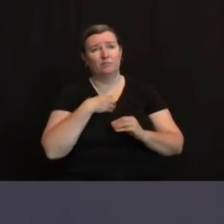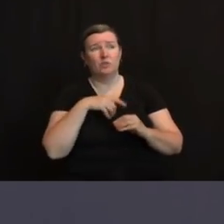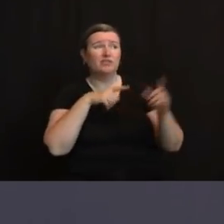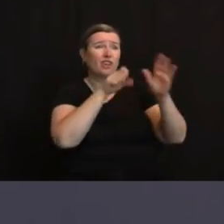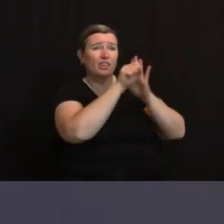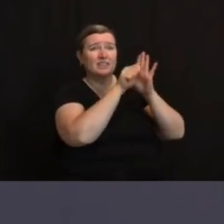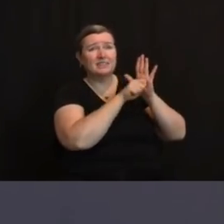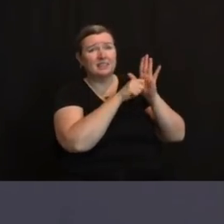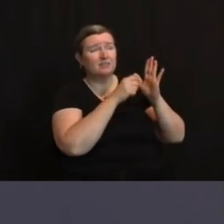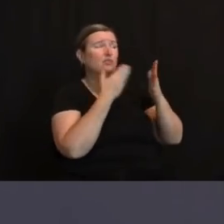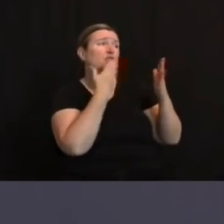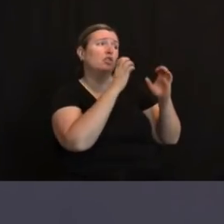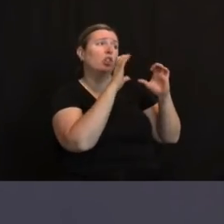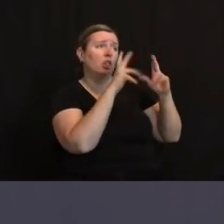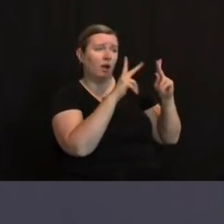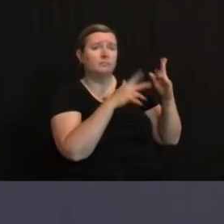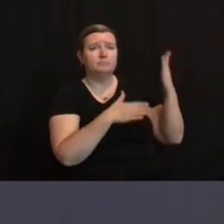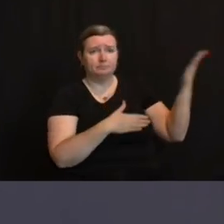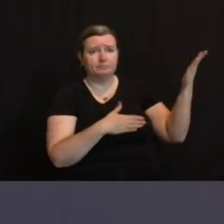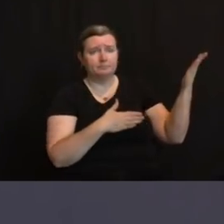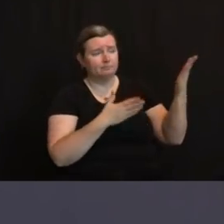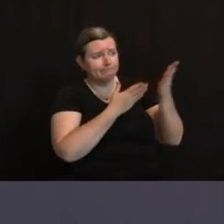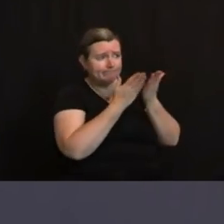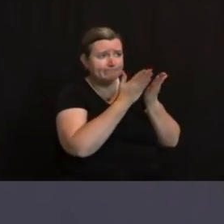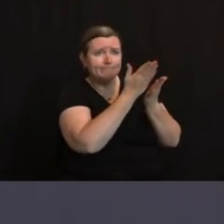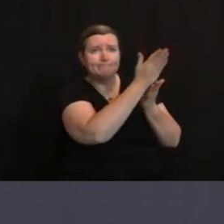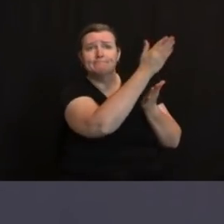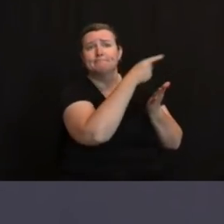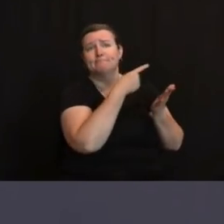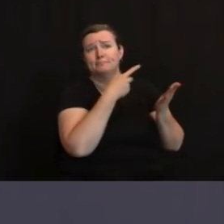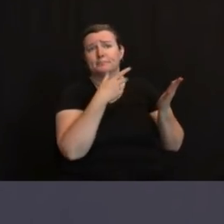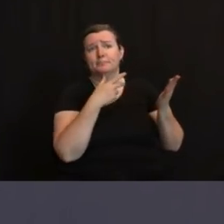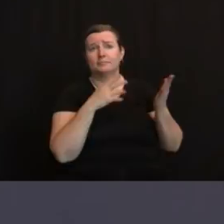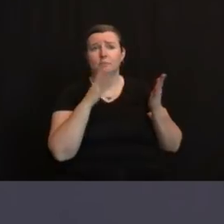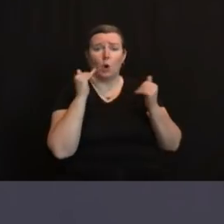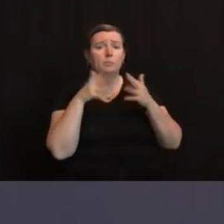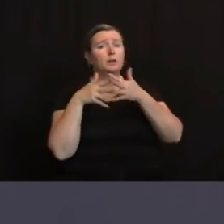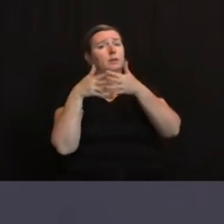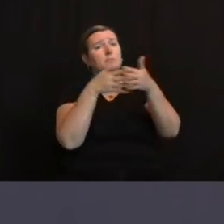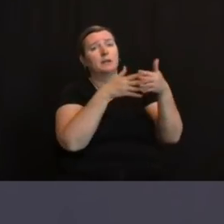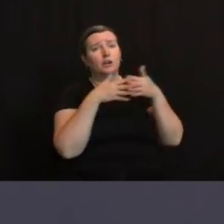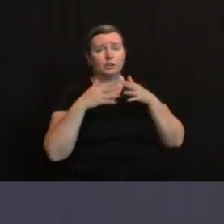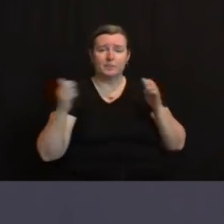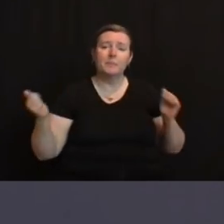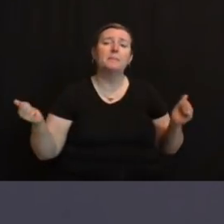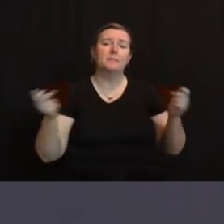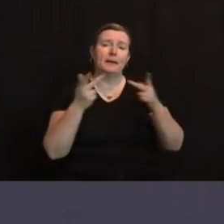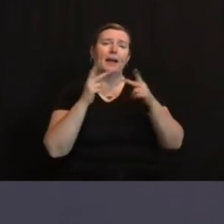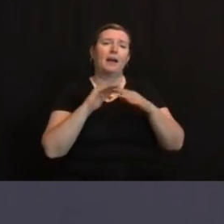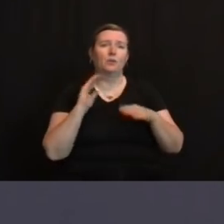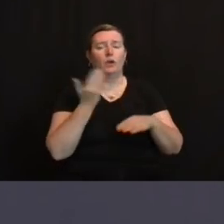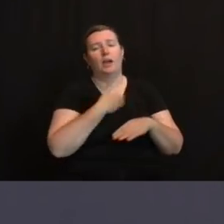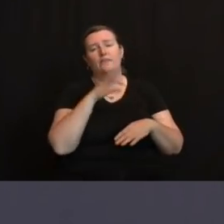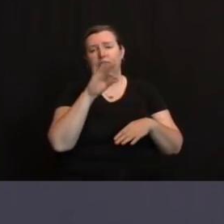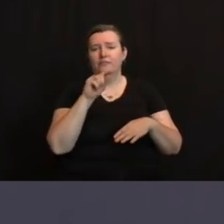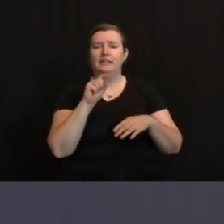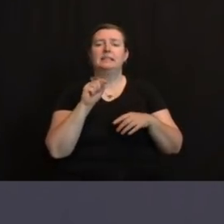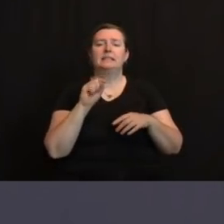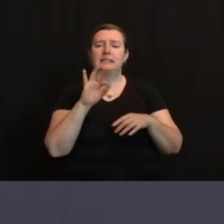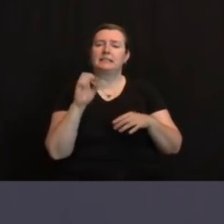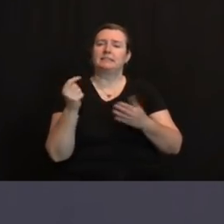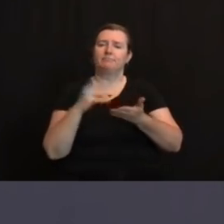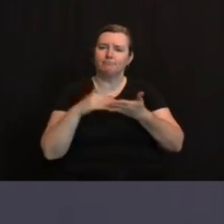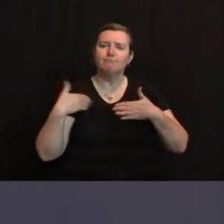possible, that they get through this as fast as possible, that our country gets back on our feet as fast as possible. not just for the folks who have